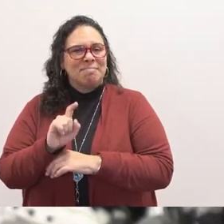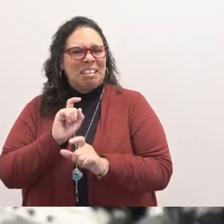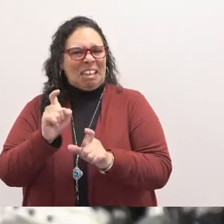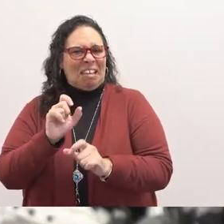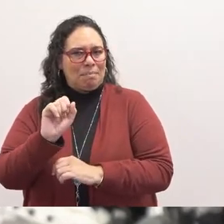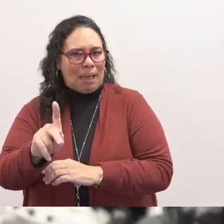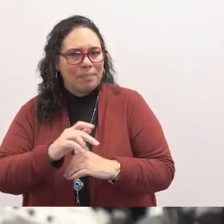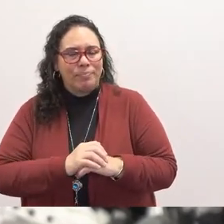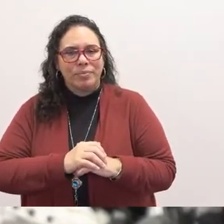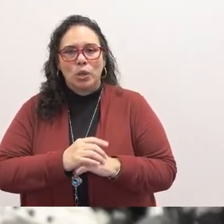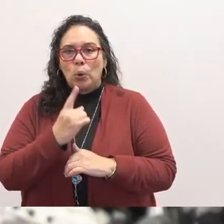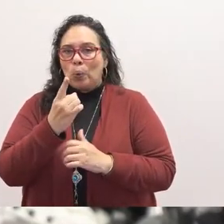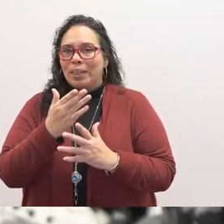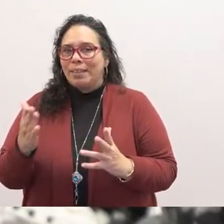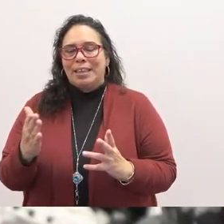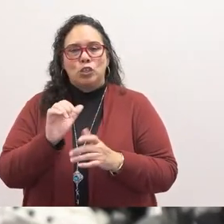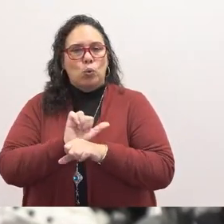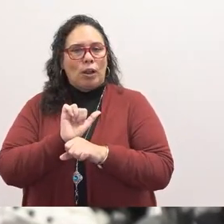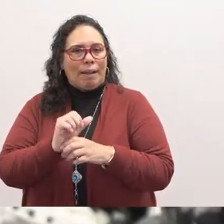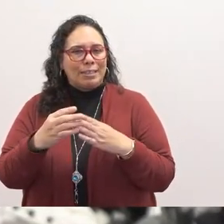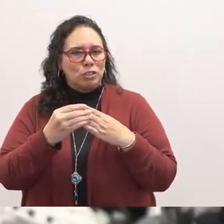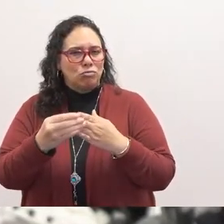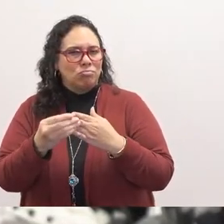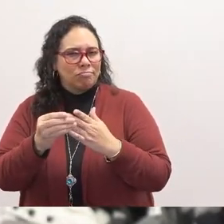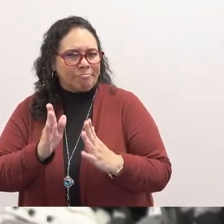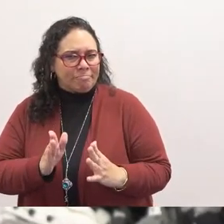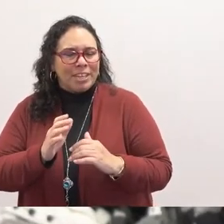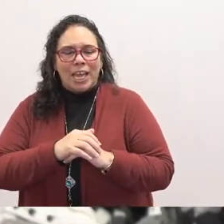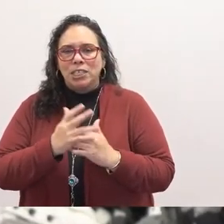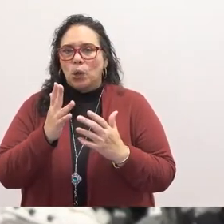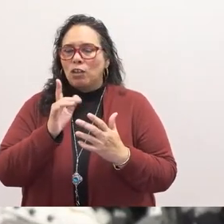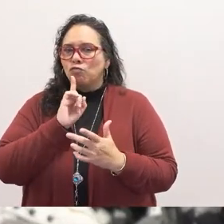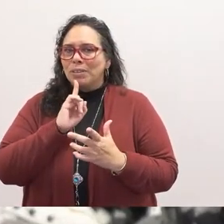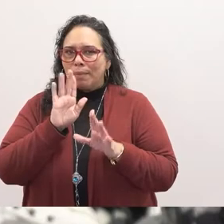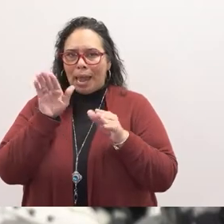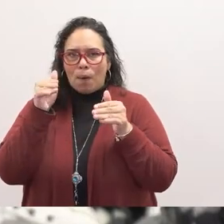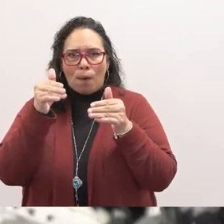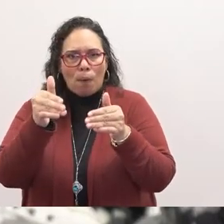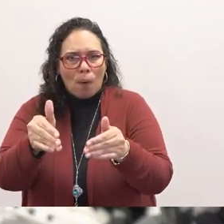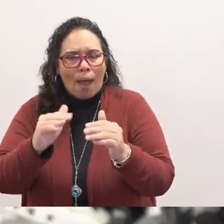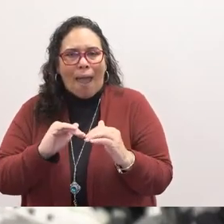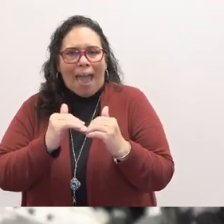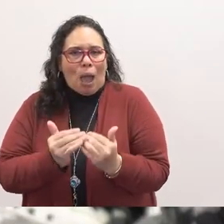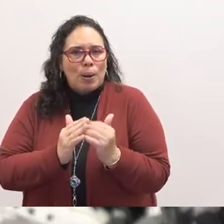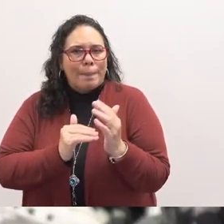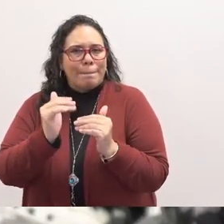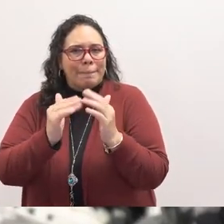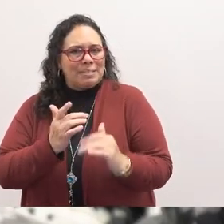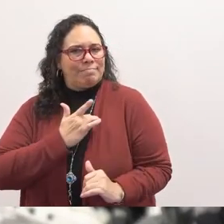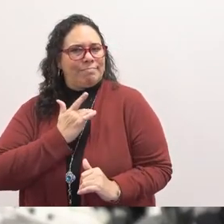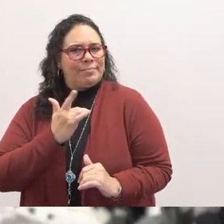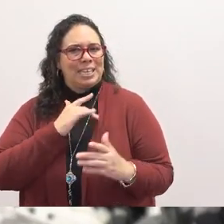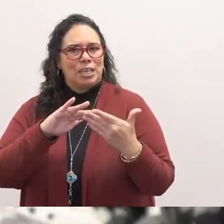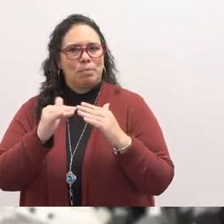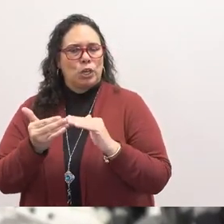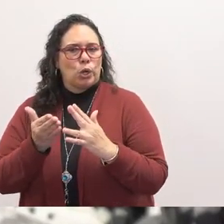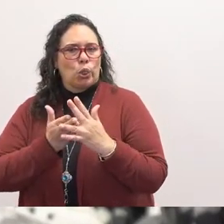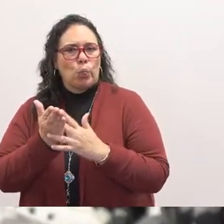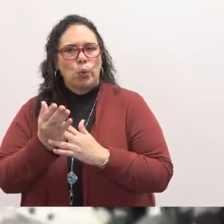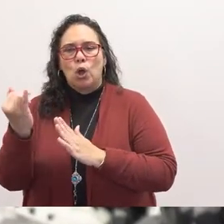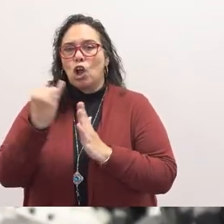they've been working on is stewardship, and so I really wanted to hone in on how to build a sense of community through